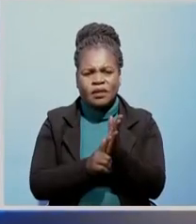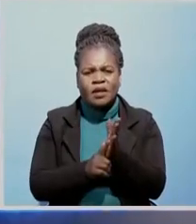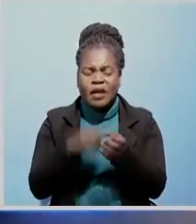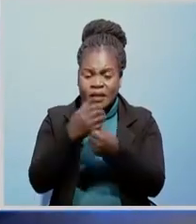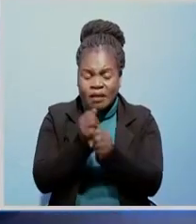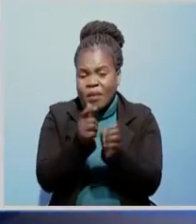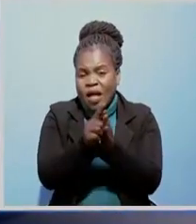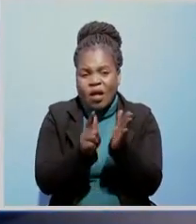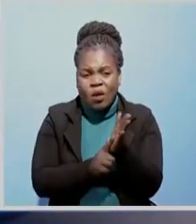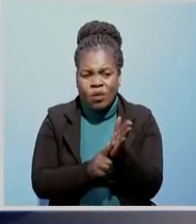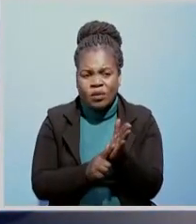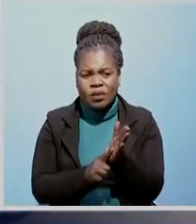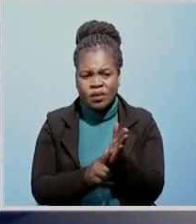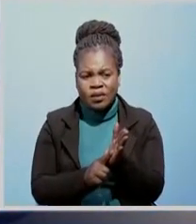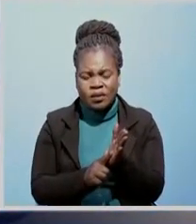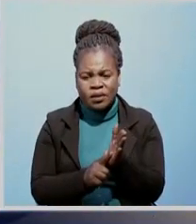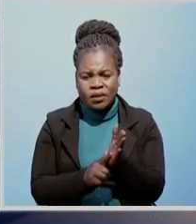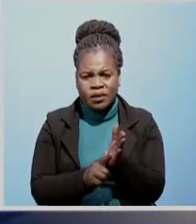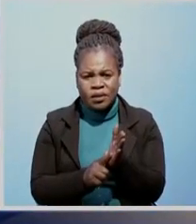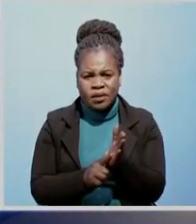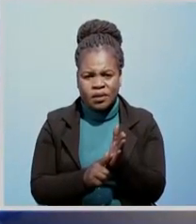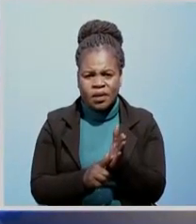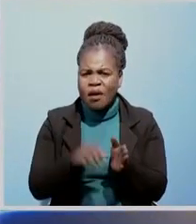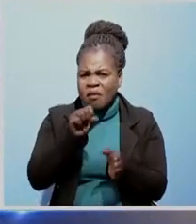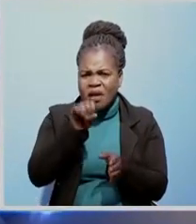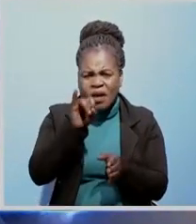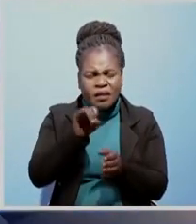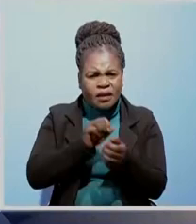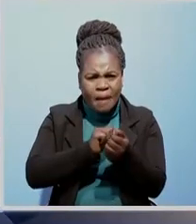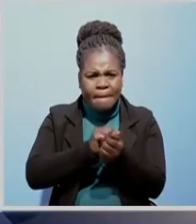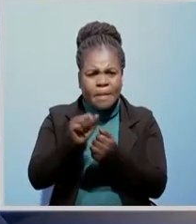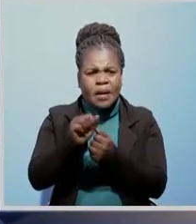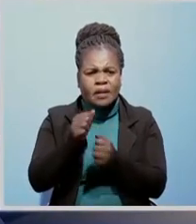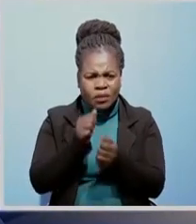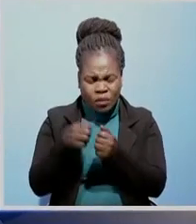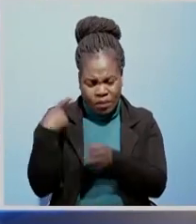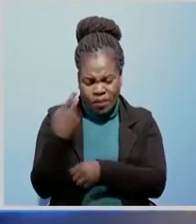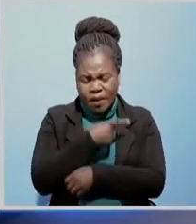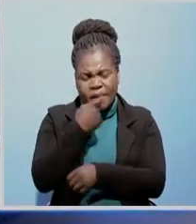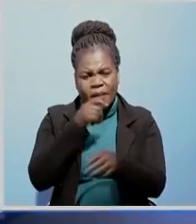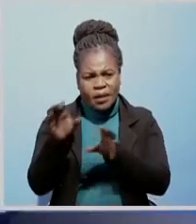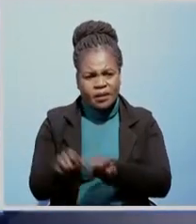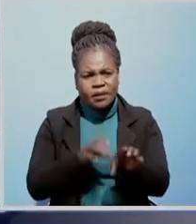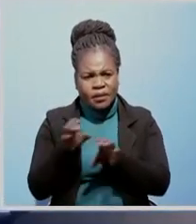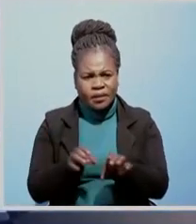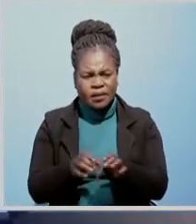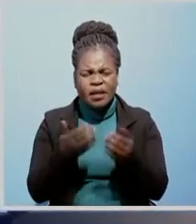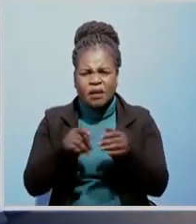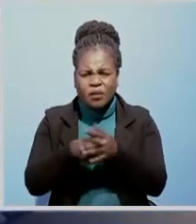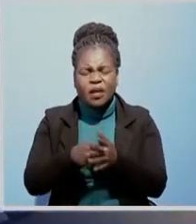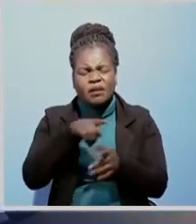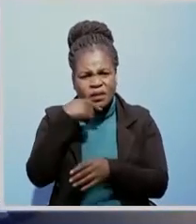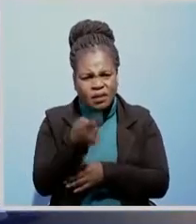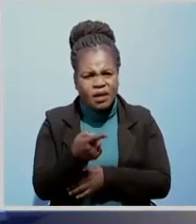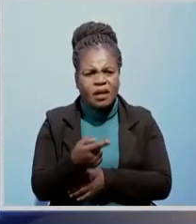laws, statutory instruments. They pass statutory instruments, which the parliament is supposed to do. So to start saying there